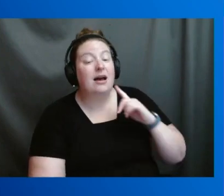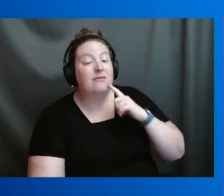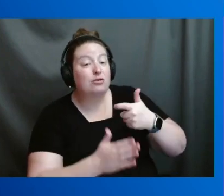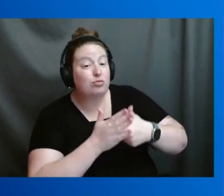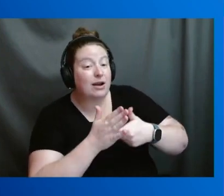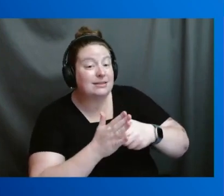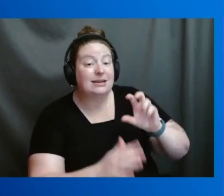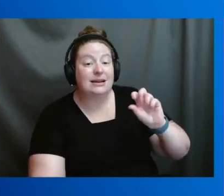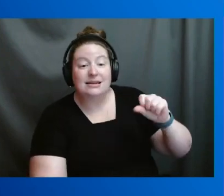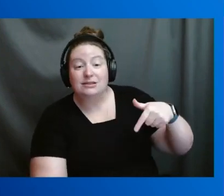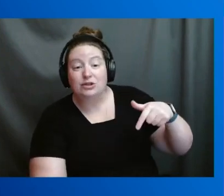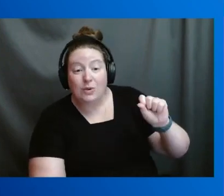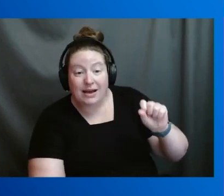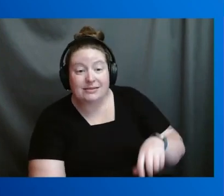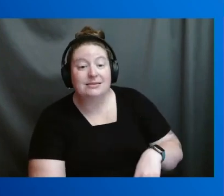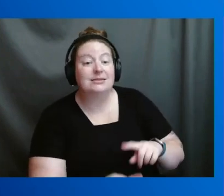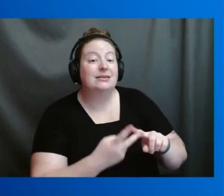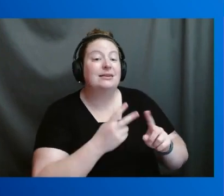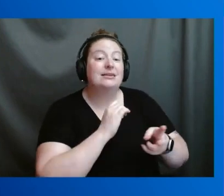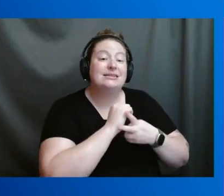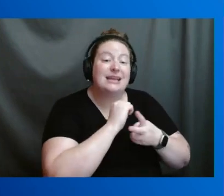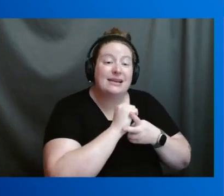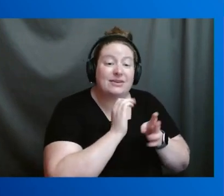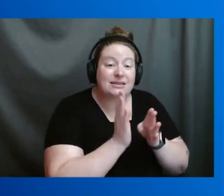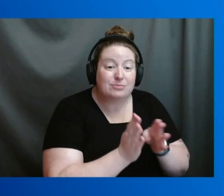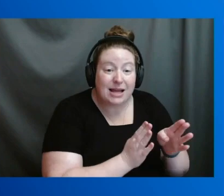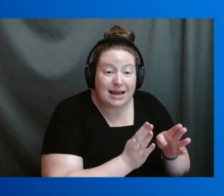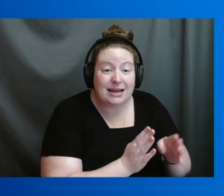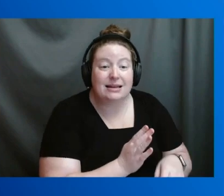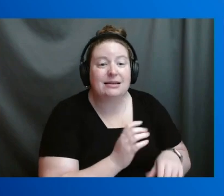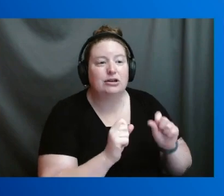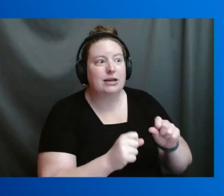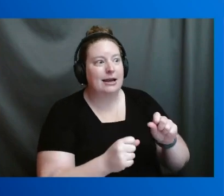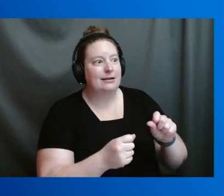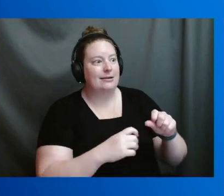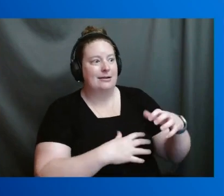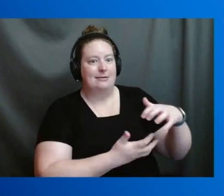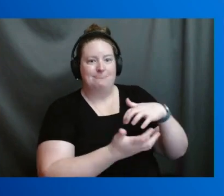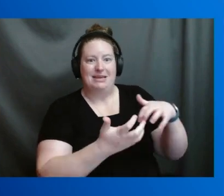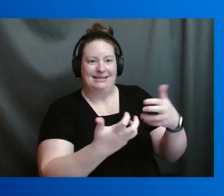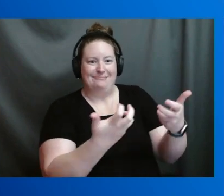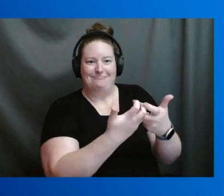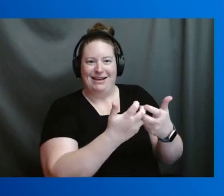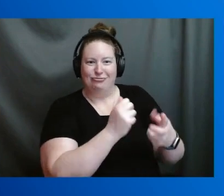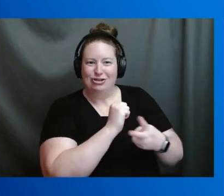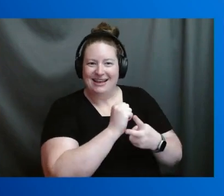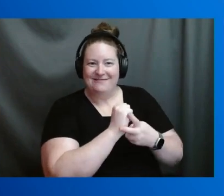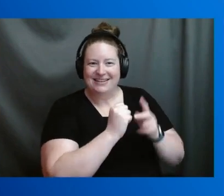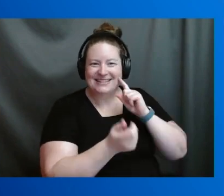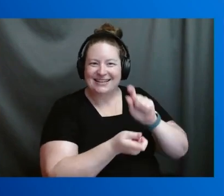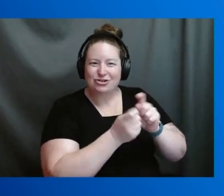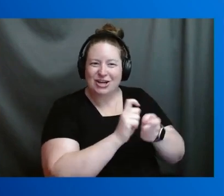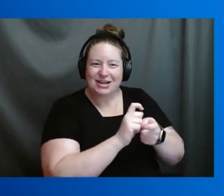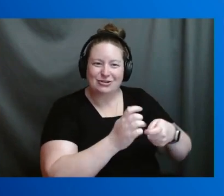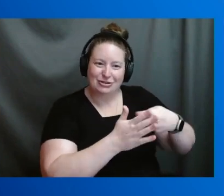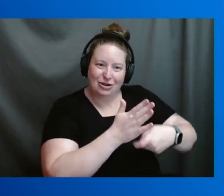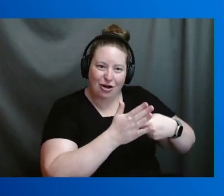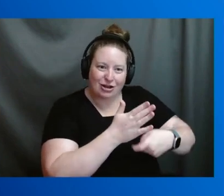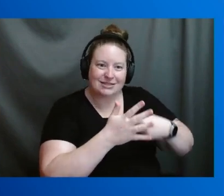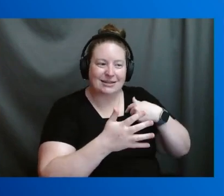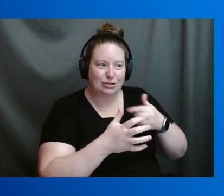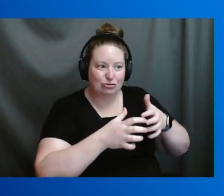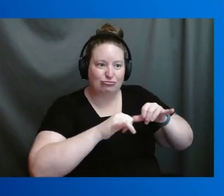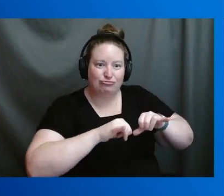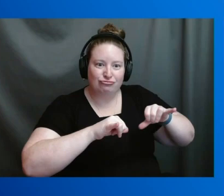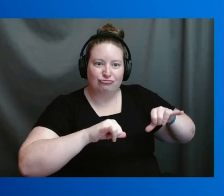offers, savings plan that Lambda offers that allows you to mix and match savings of compute that sort of changes that cost curve as you move up front as well. And you have